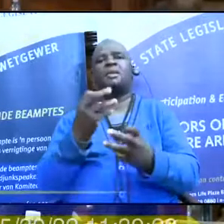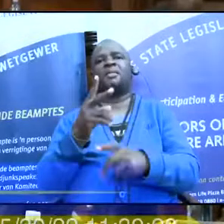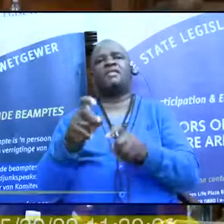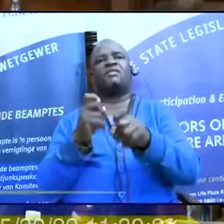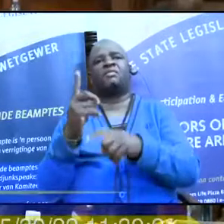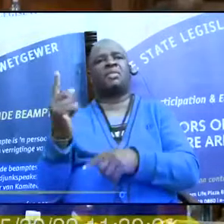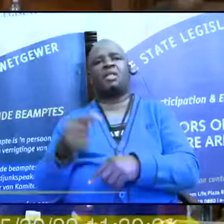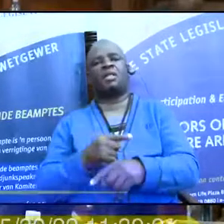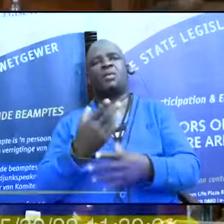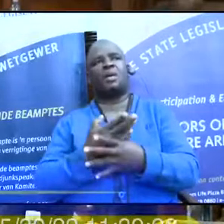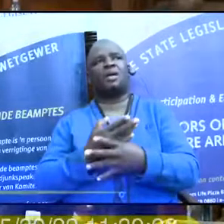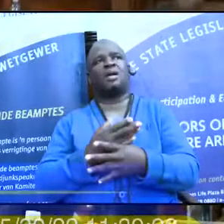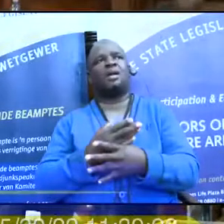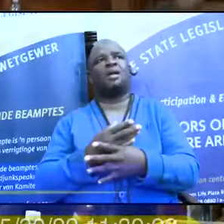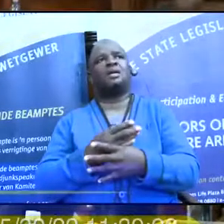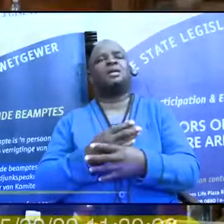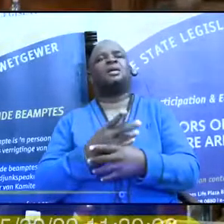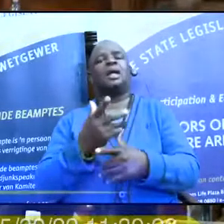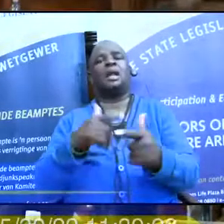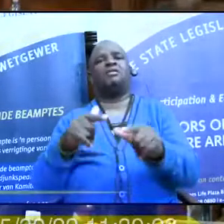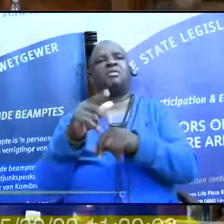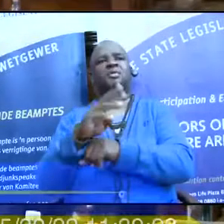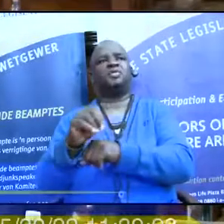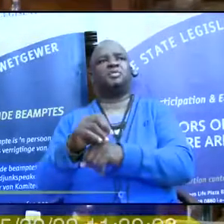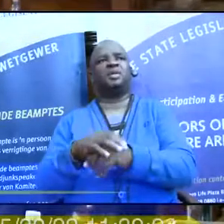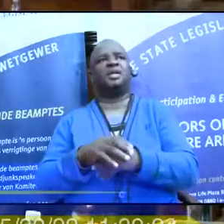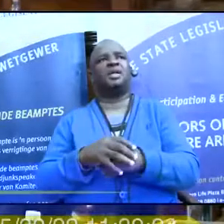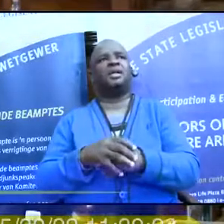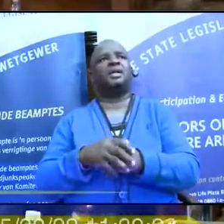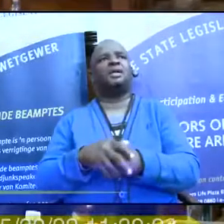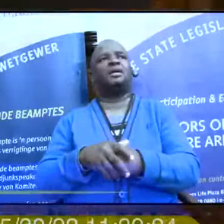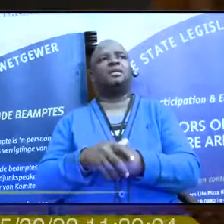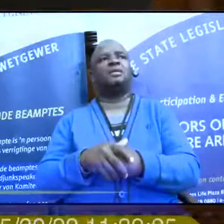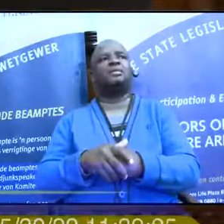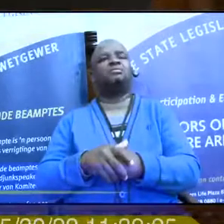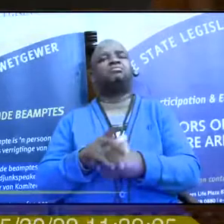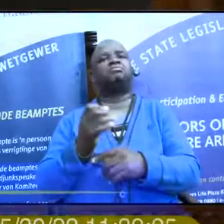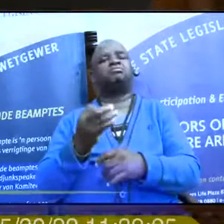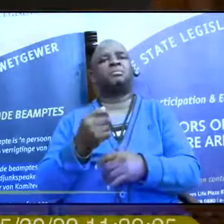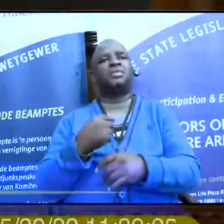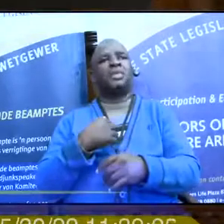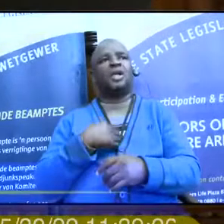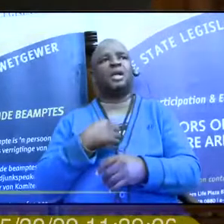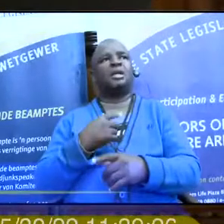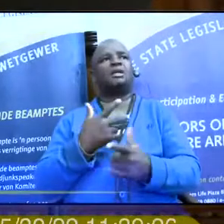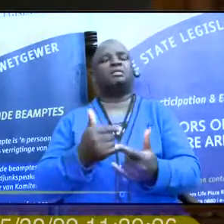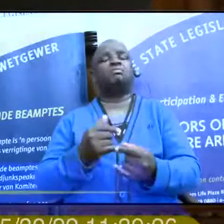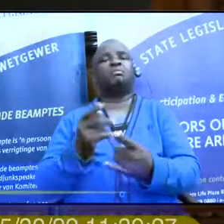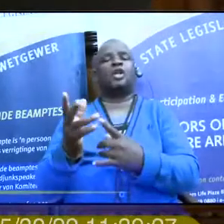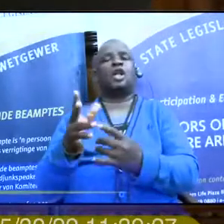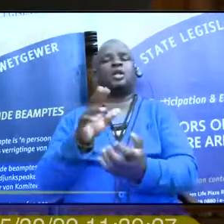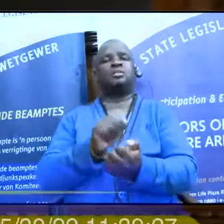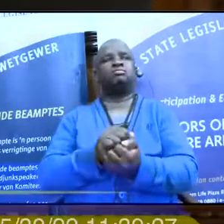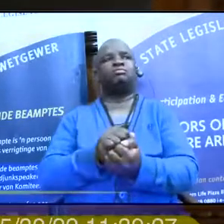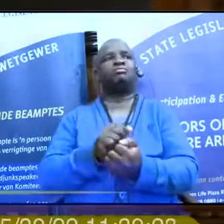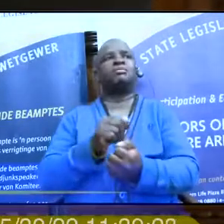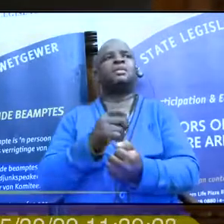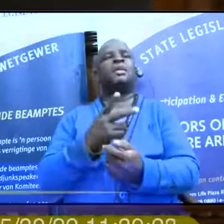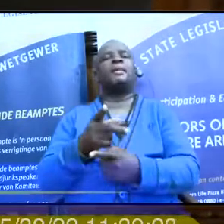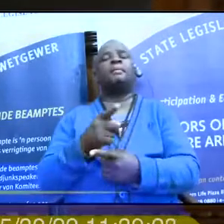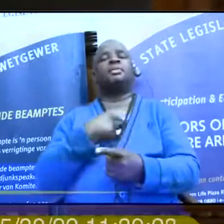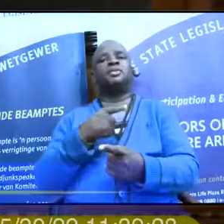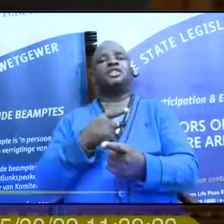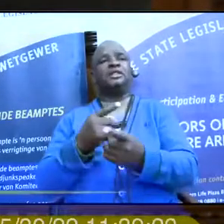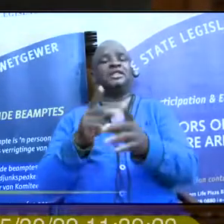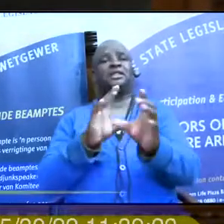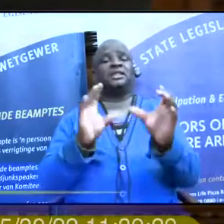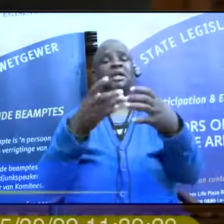work at a municipality so as i consolidate bargaining councils remain the central pillar of